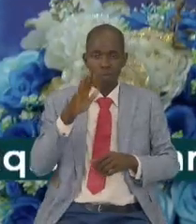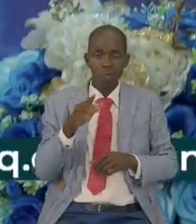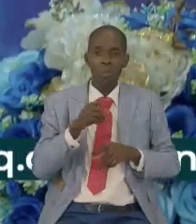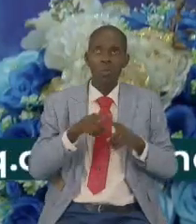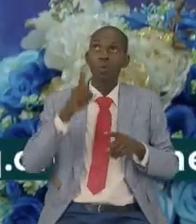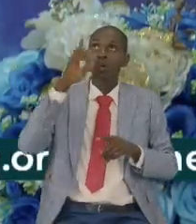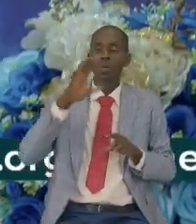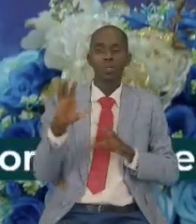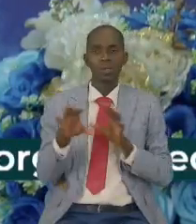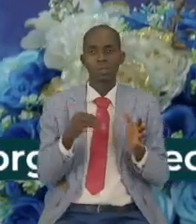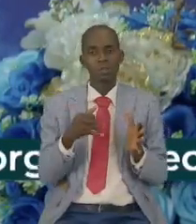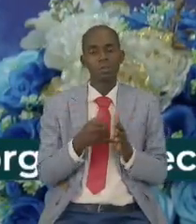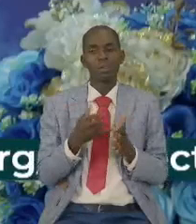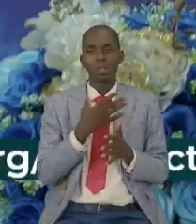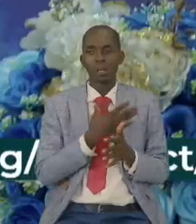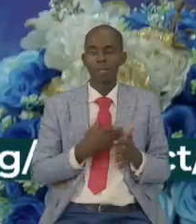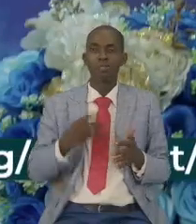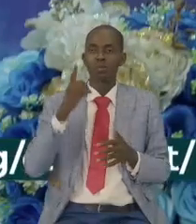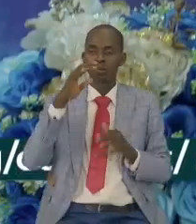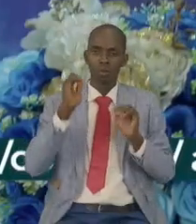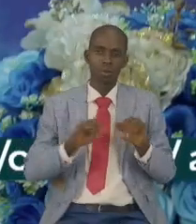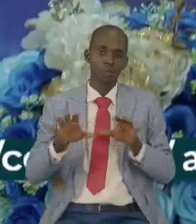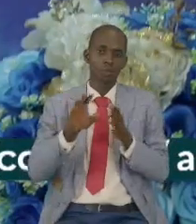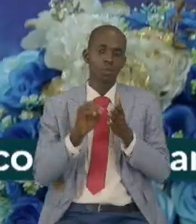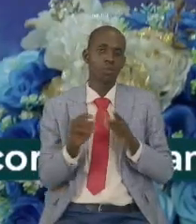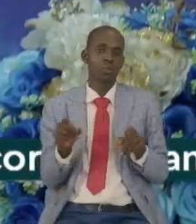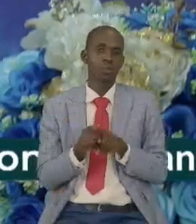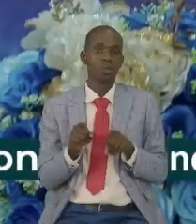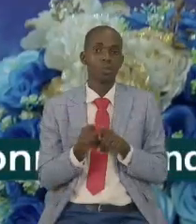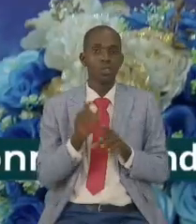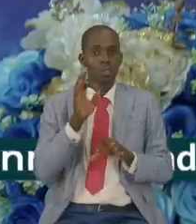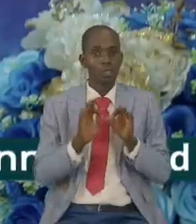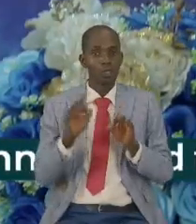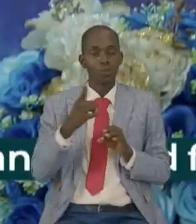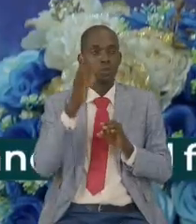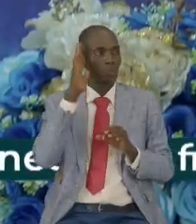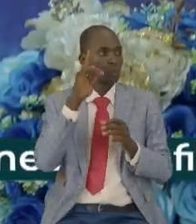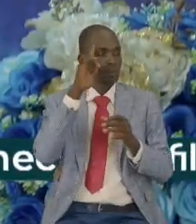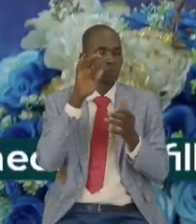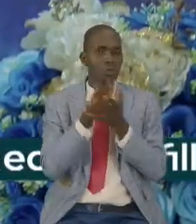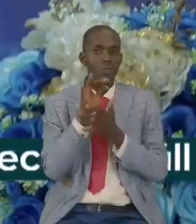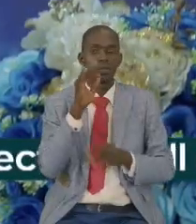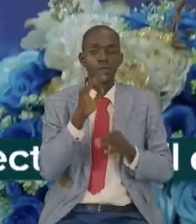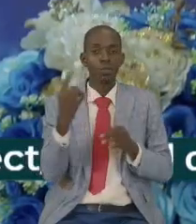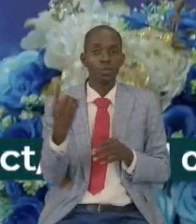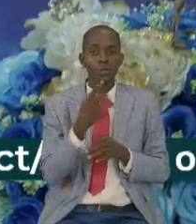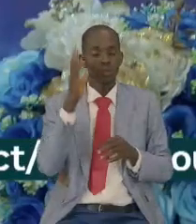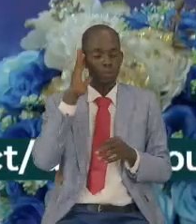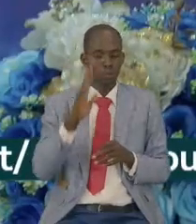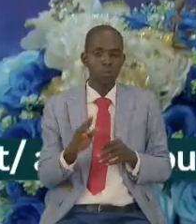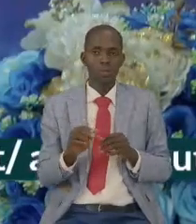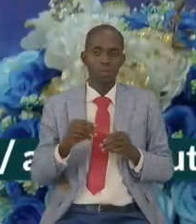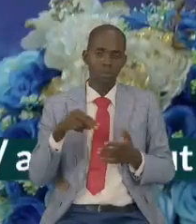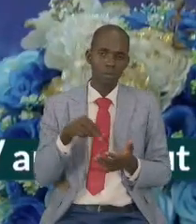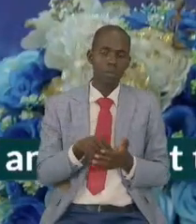Let's do that quickly. Choristers, and when you are done, stay there. Don't come out. Choristers, don't come out.